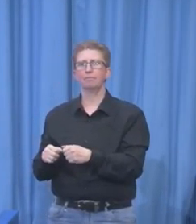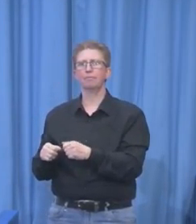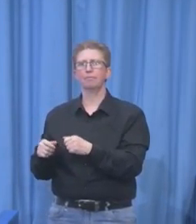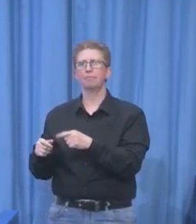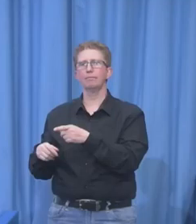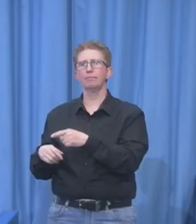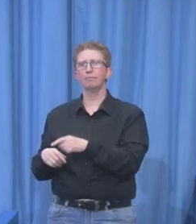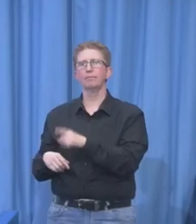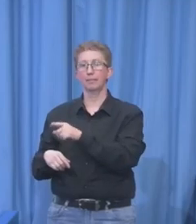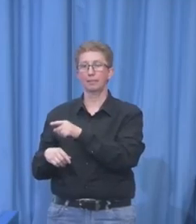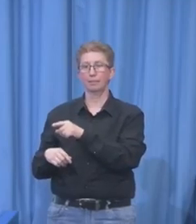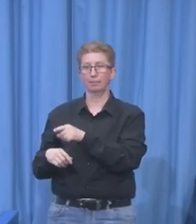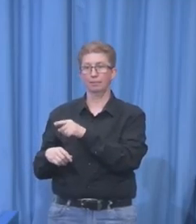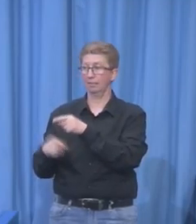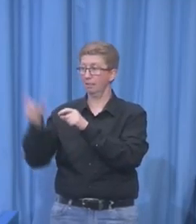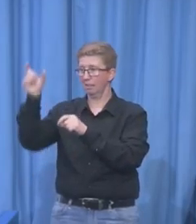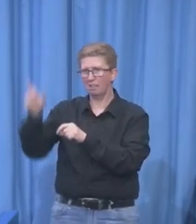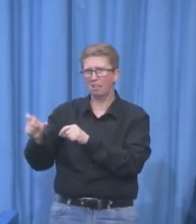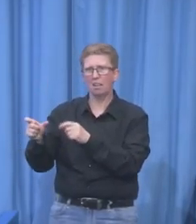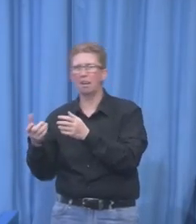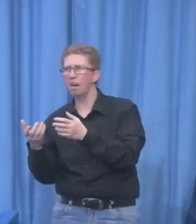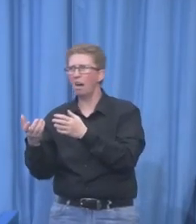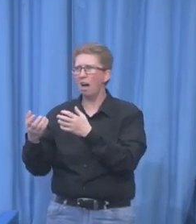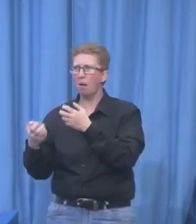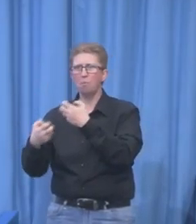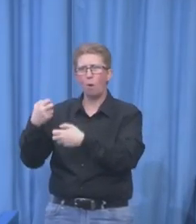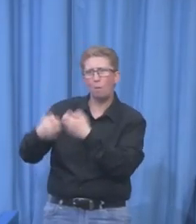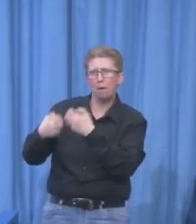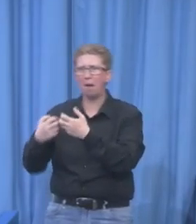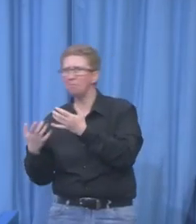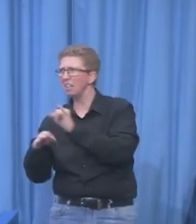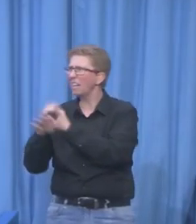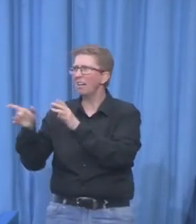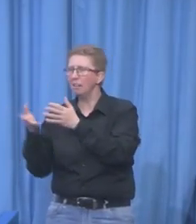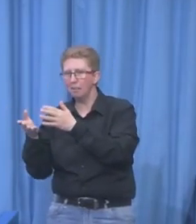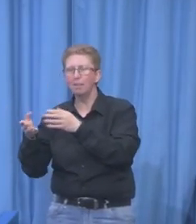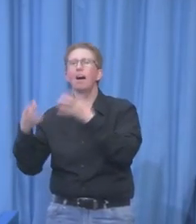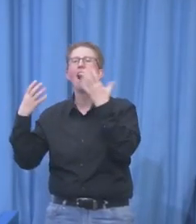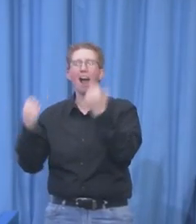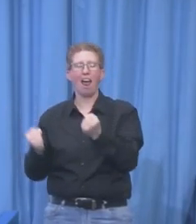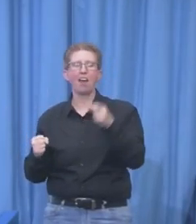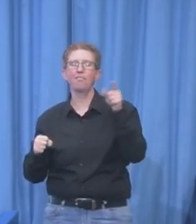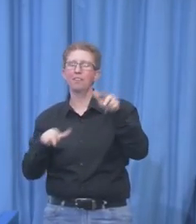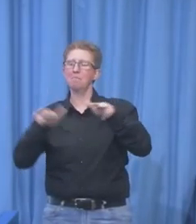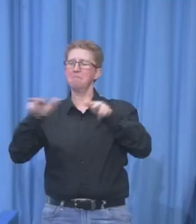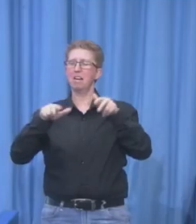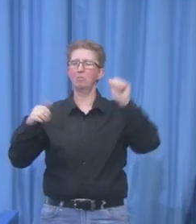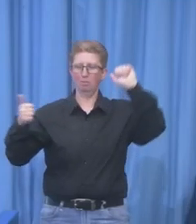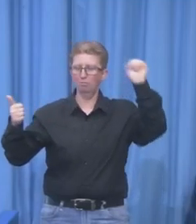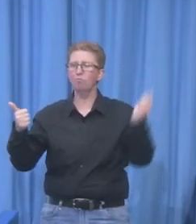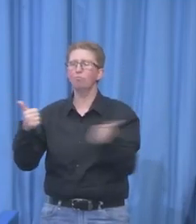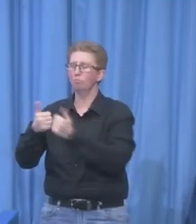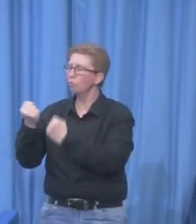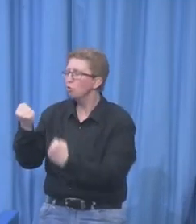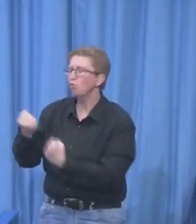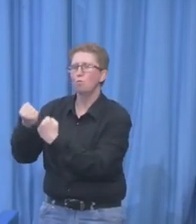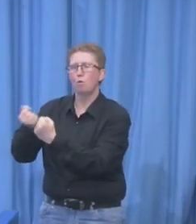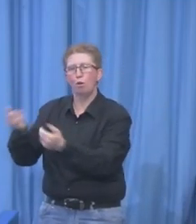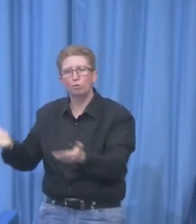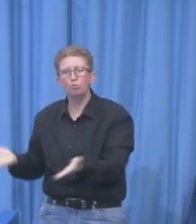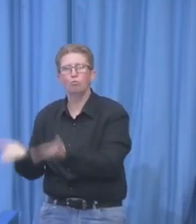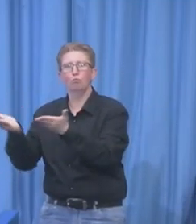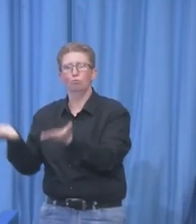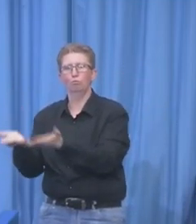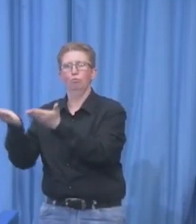between the organization and also the program, and of course the interns. The interns participate